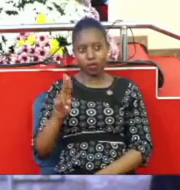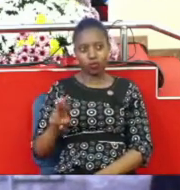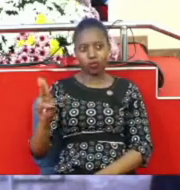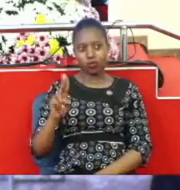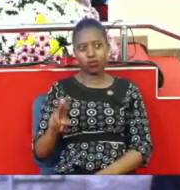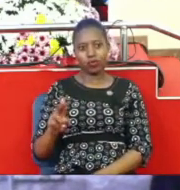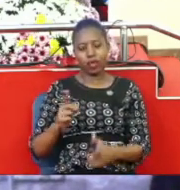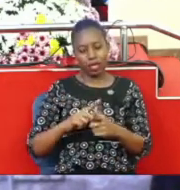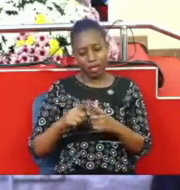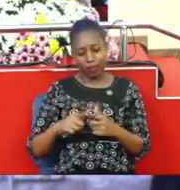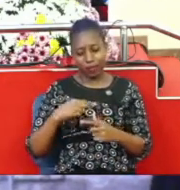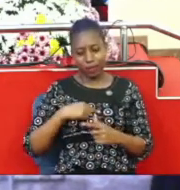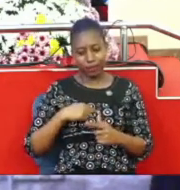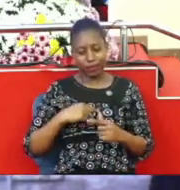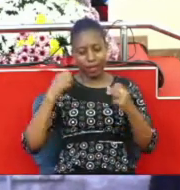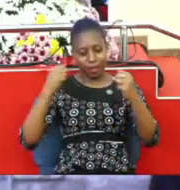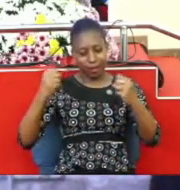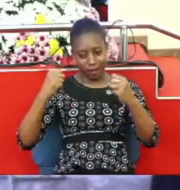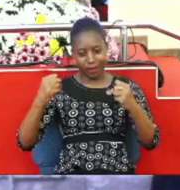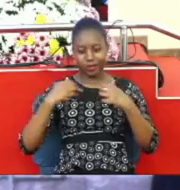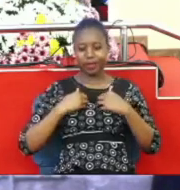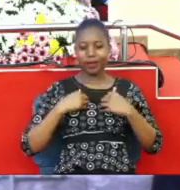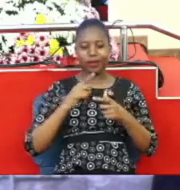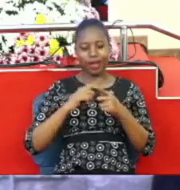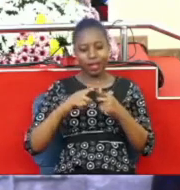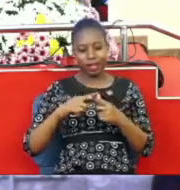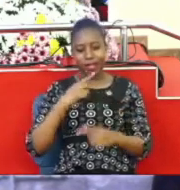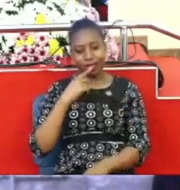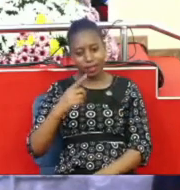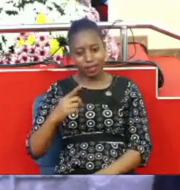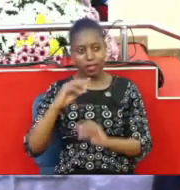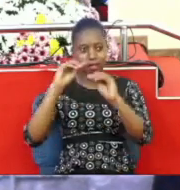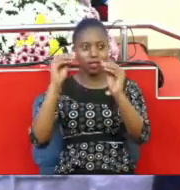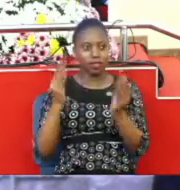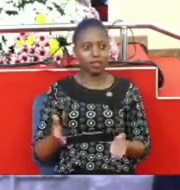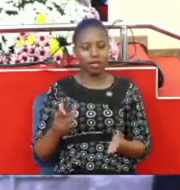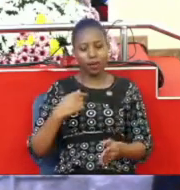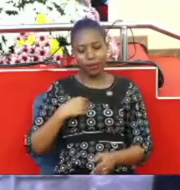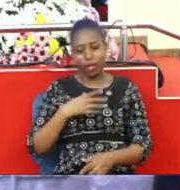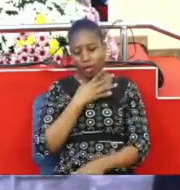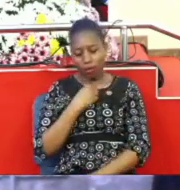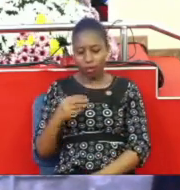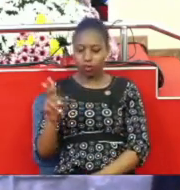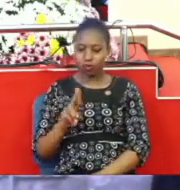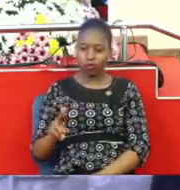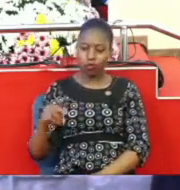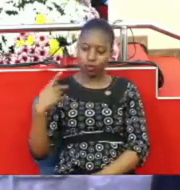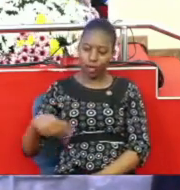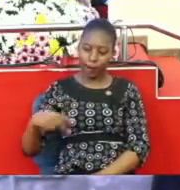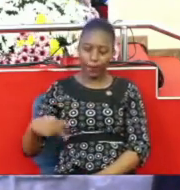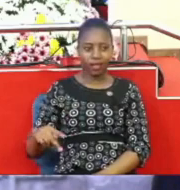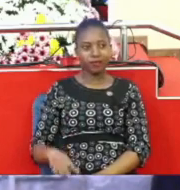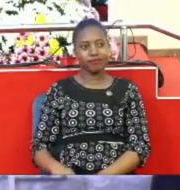pen and ink so that I can write like others. Kama wengine. He pulled a drawer somewhere and gave